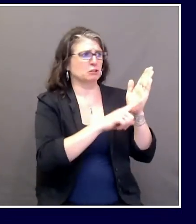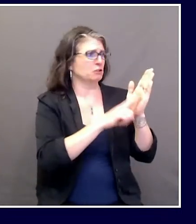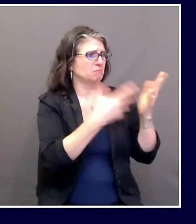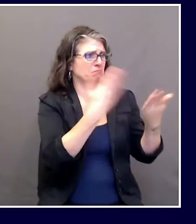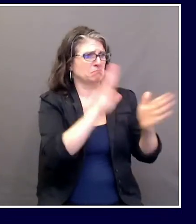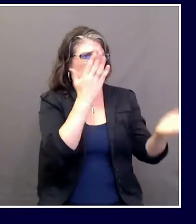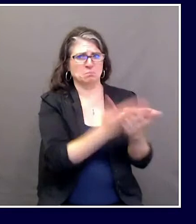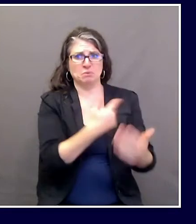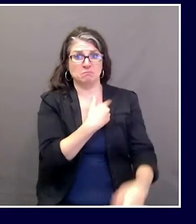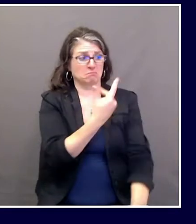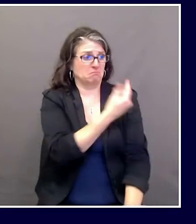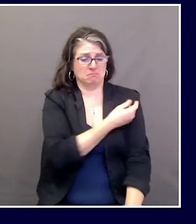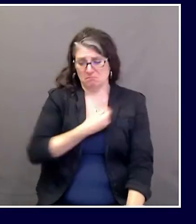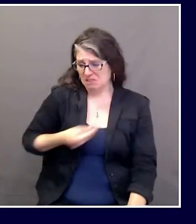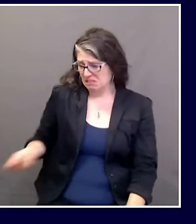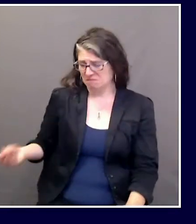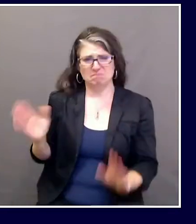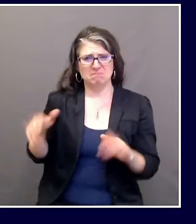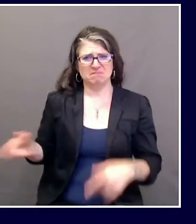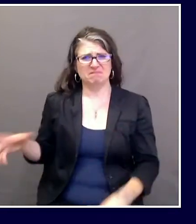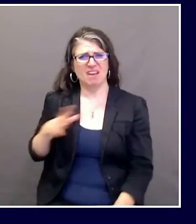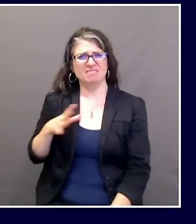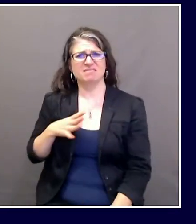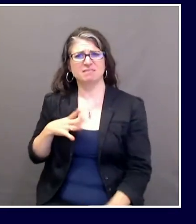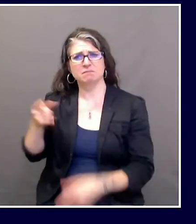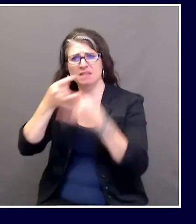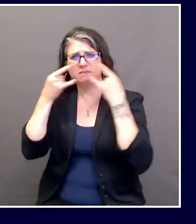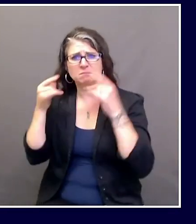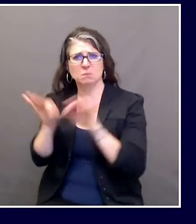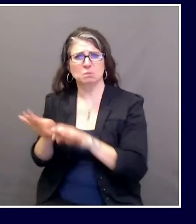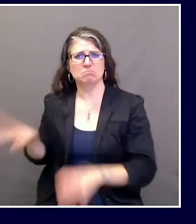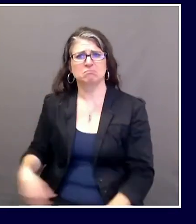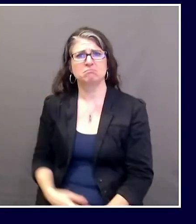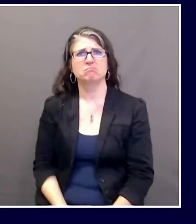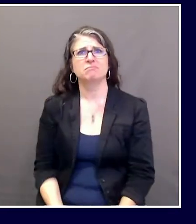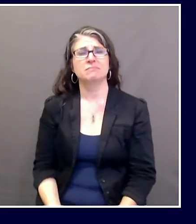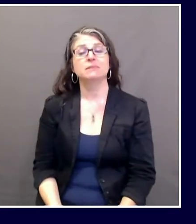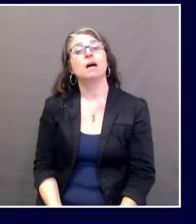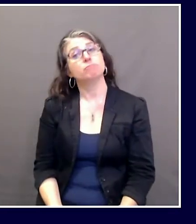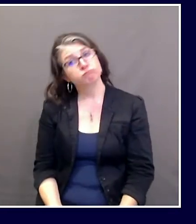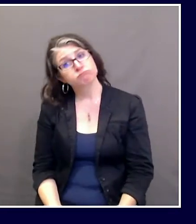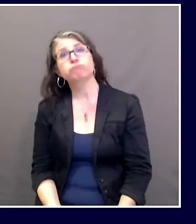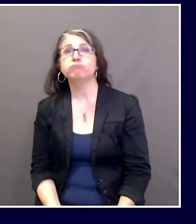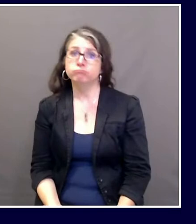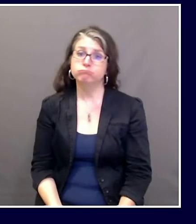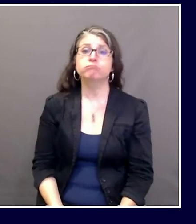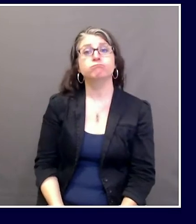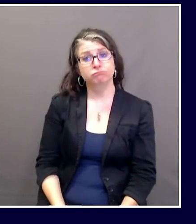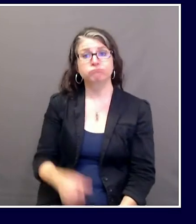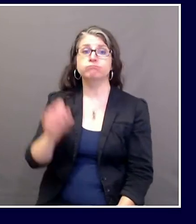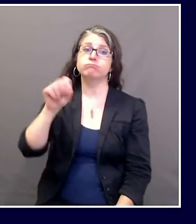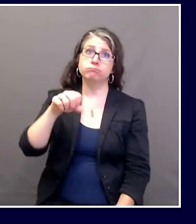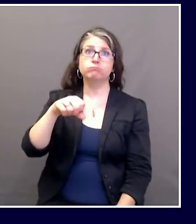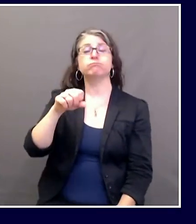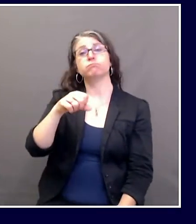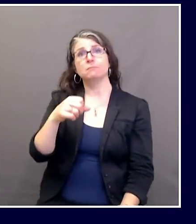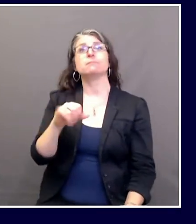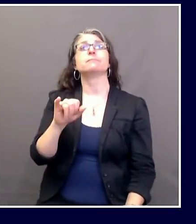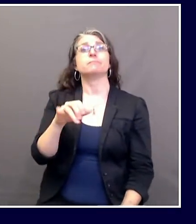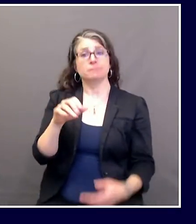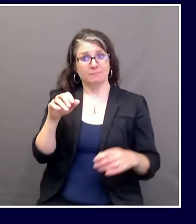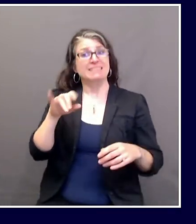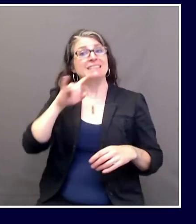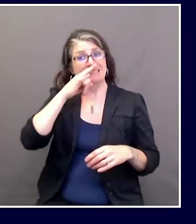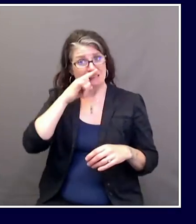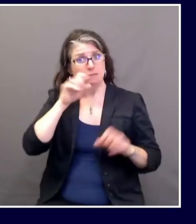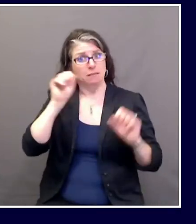they can spread COVID. When they do get COVID, thankfully, their likelihood of experiencing the worst